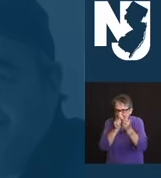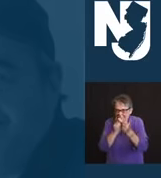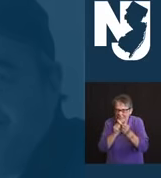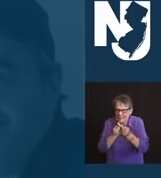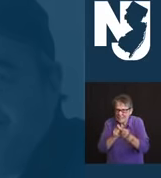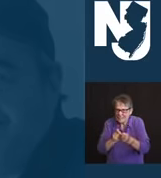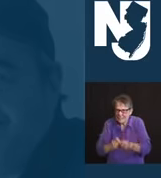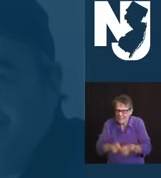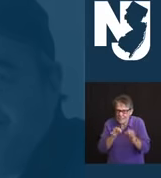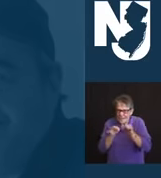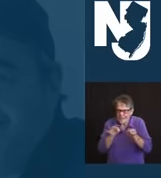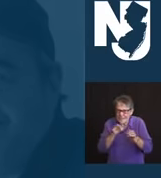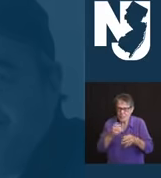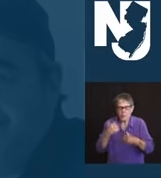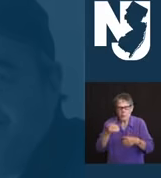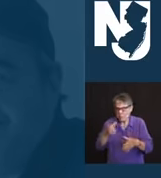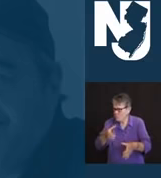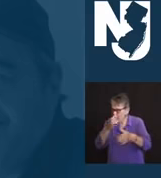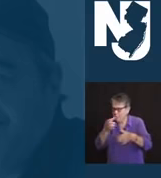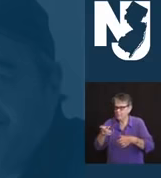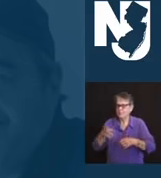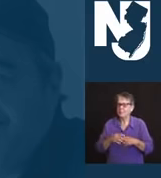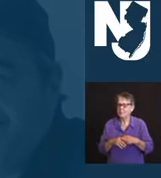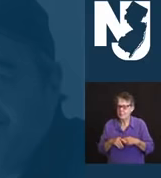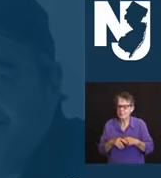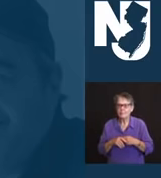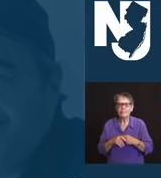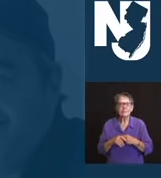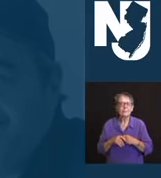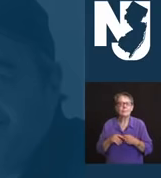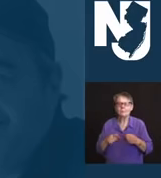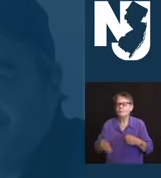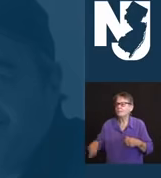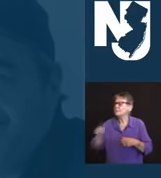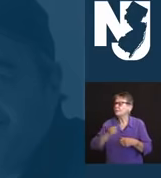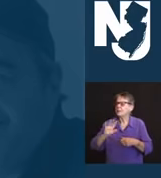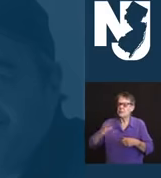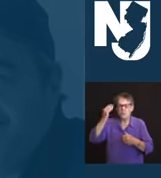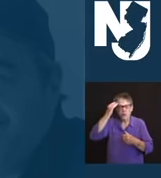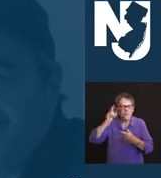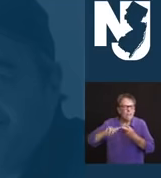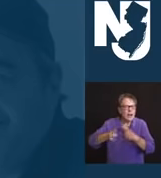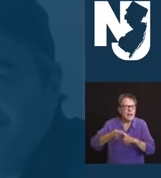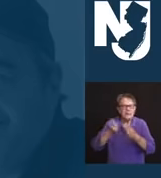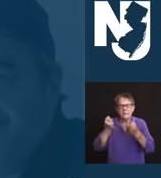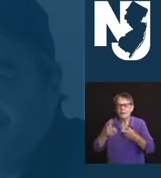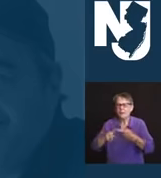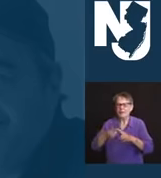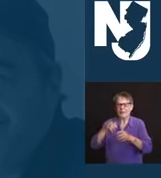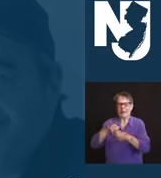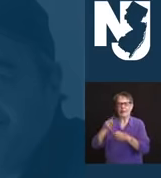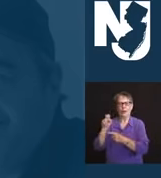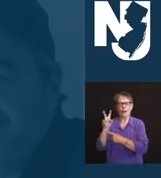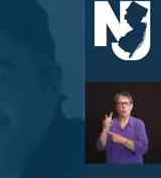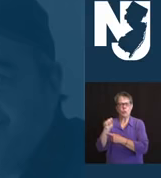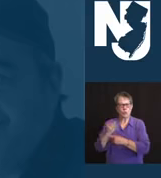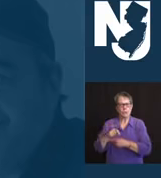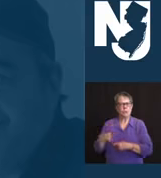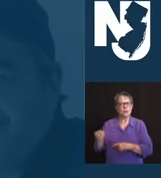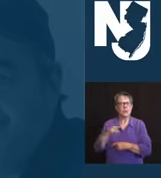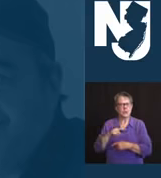political circles, certainly to our friends in the media, a trusted reporter who put a premium on getting his story right. He was also